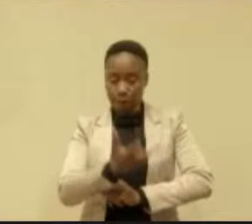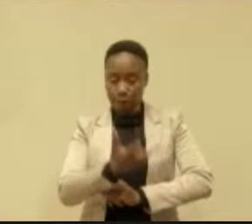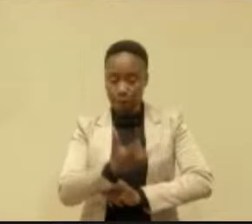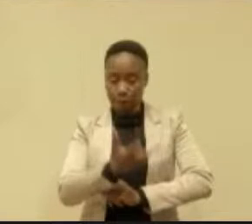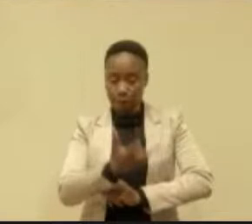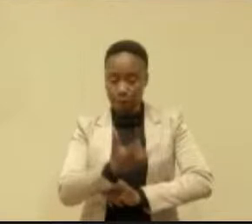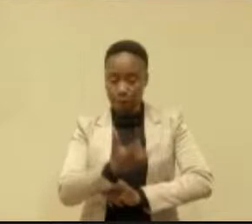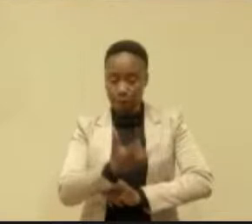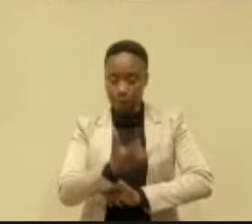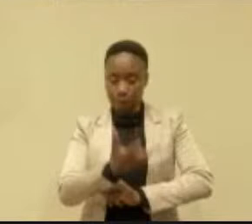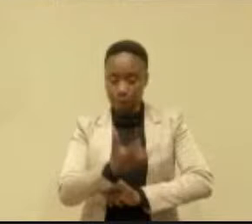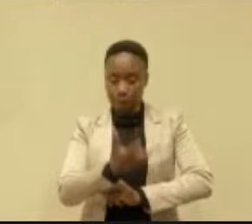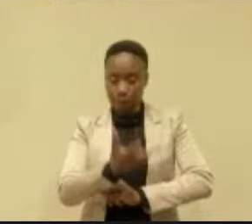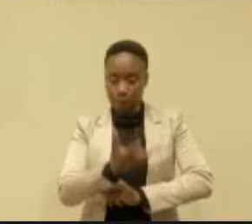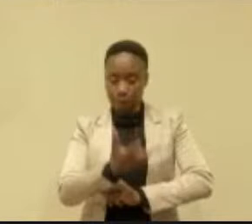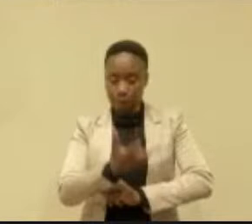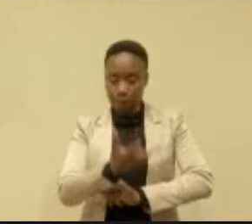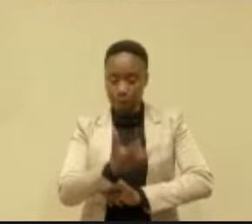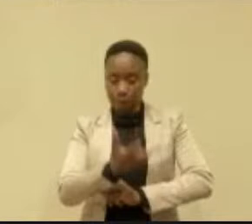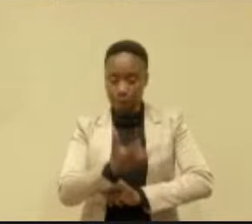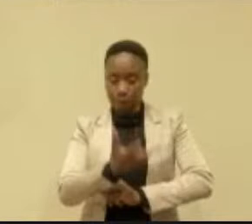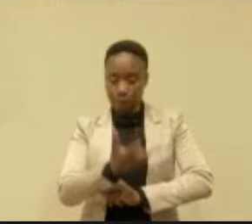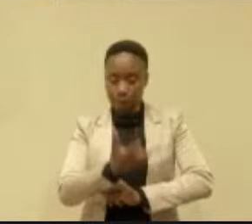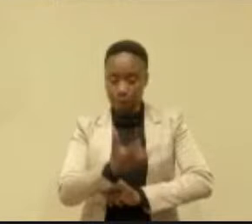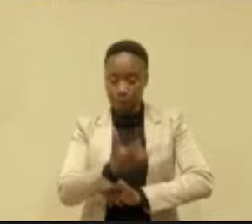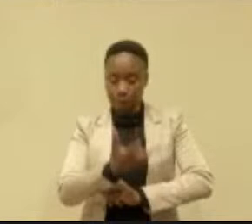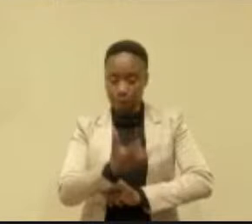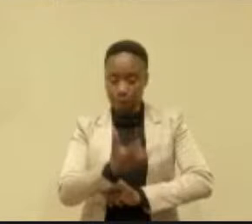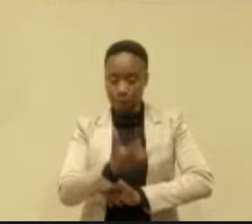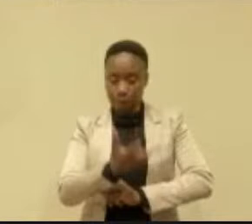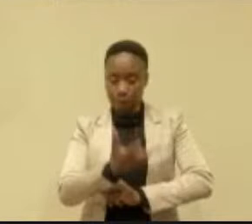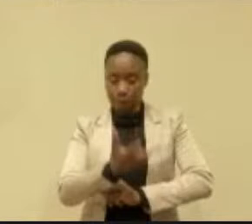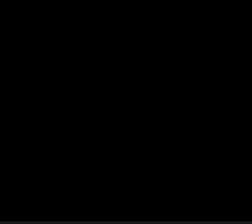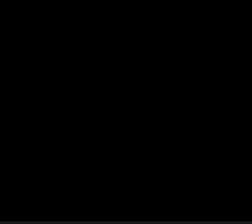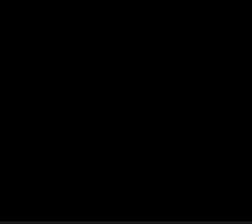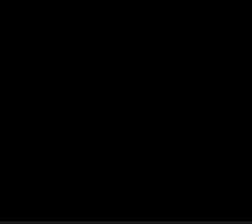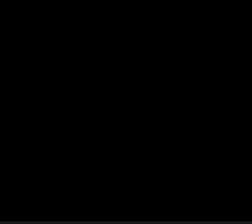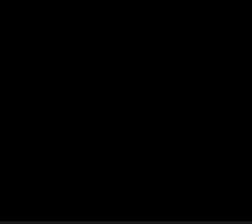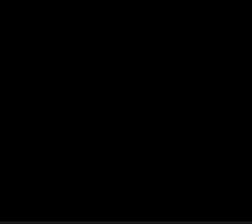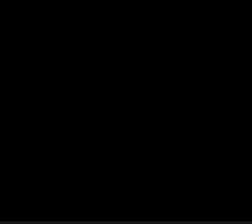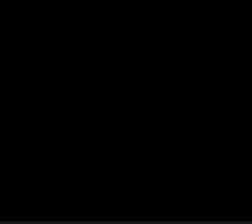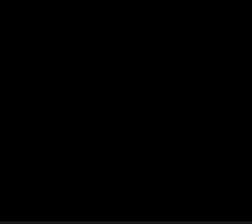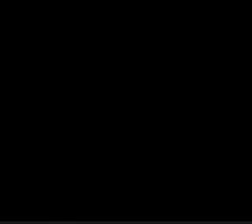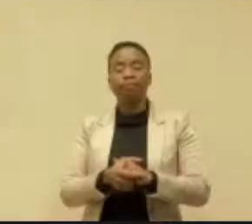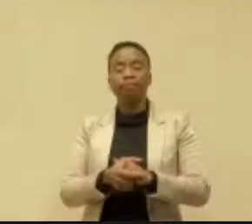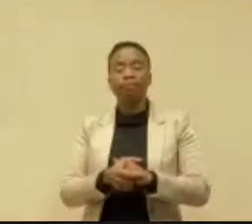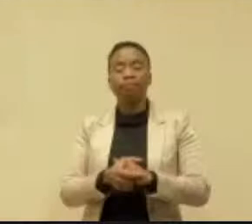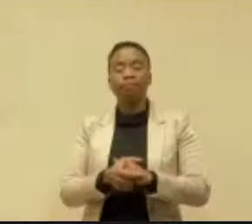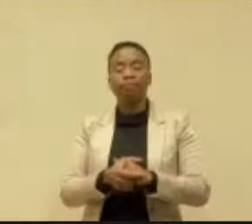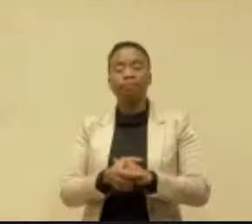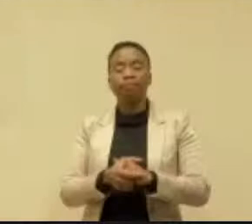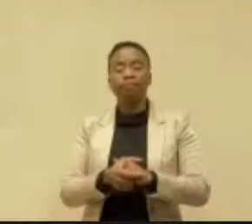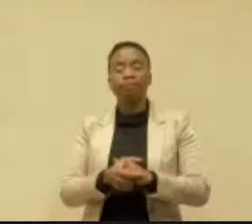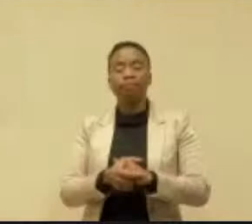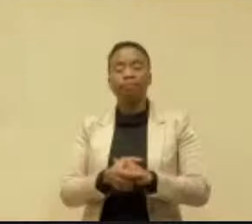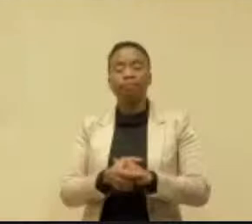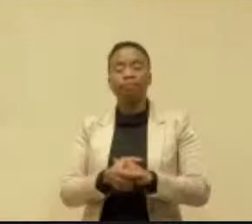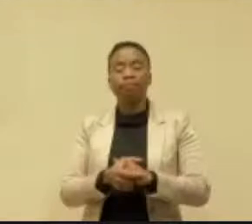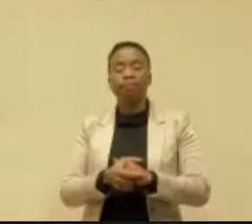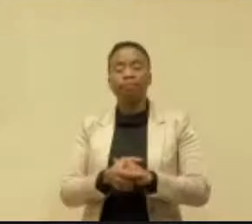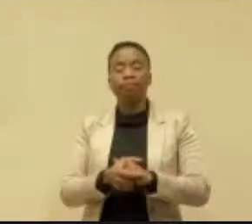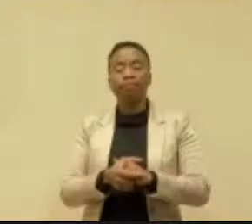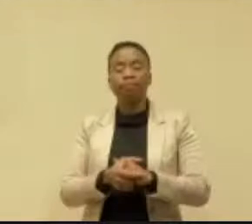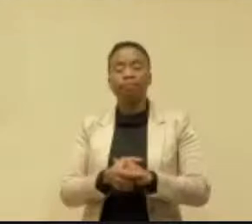and we are also referring victims when necessary provision of